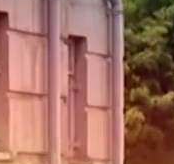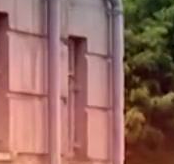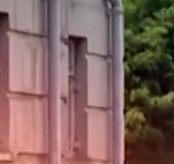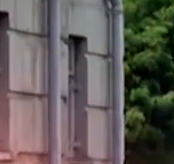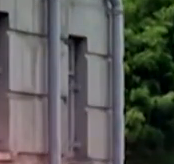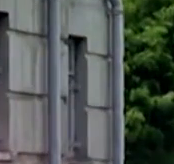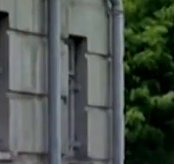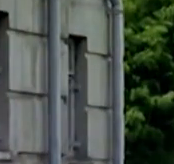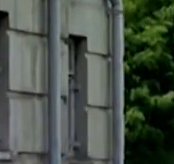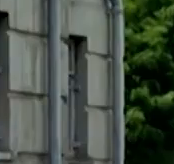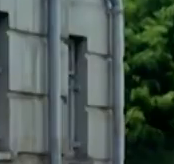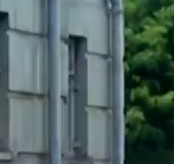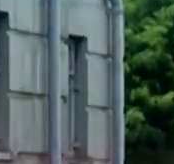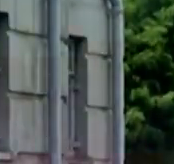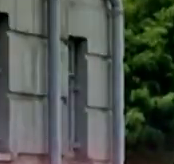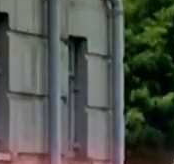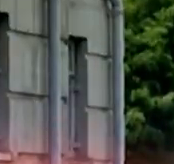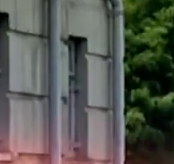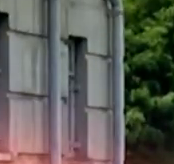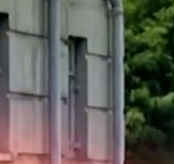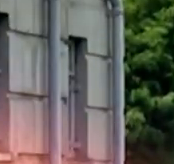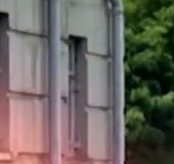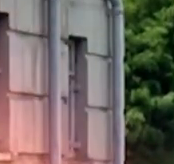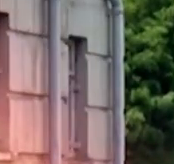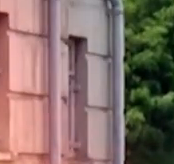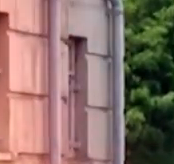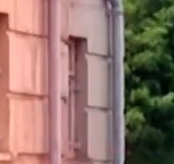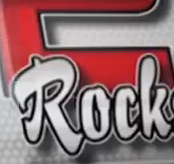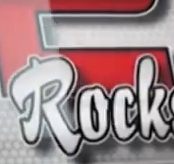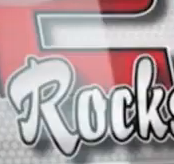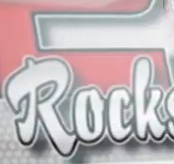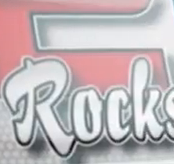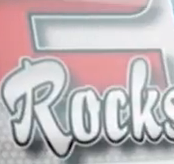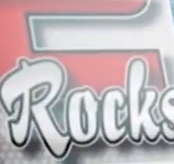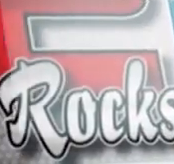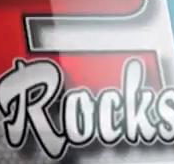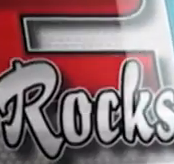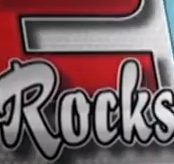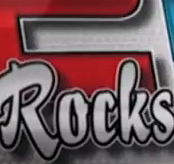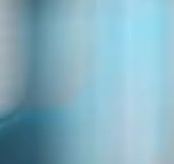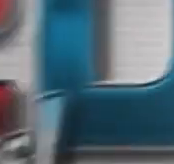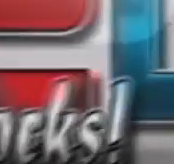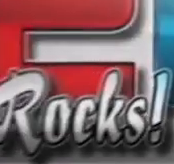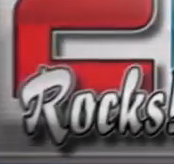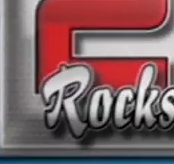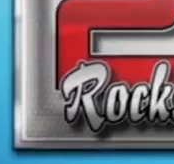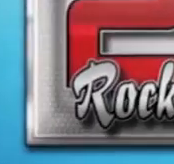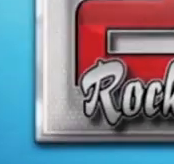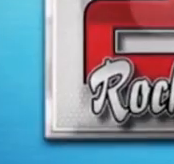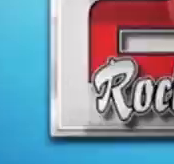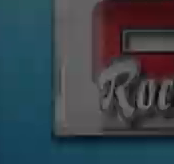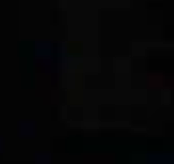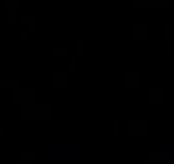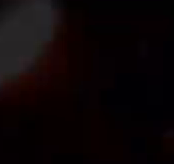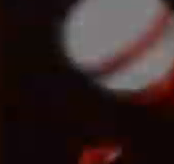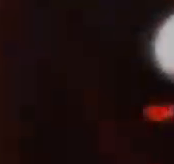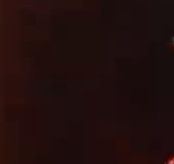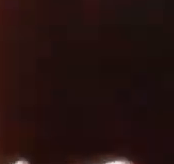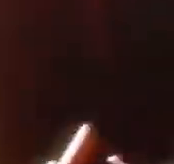My name is Enrico. I love listening to Today FM. Today FM rocks in Supa. Today's hit music on Today